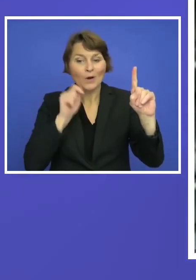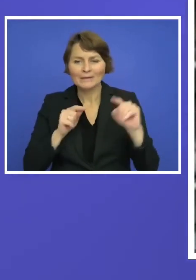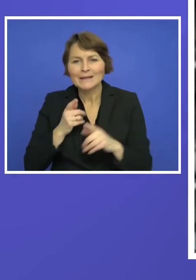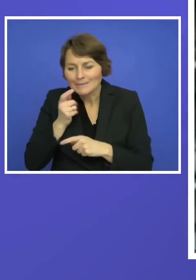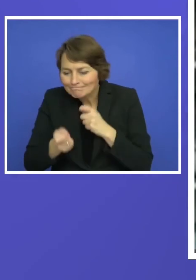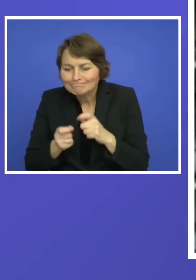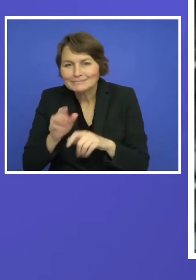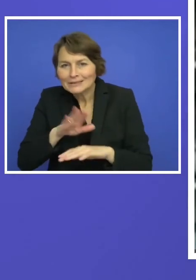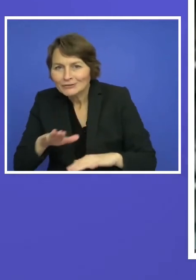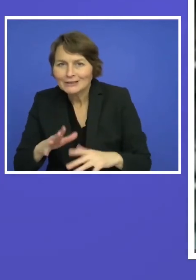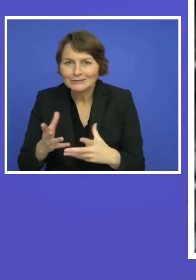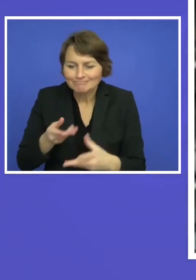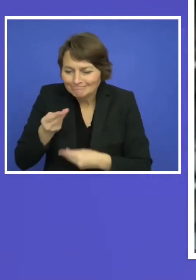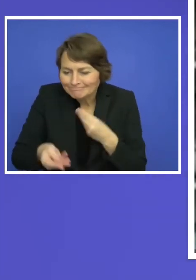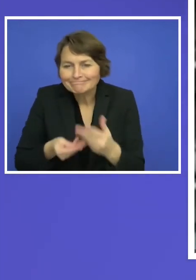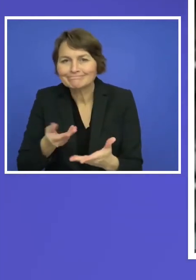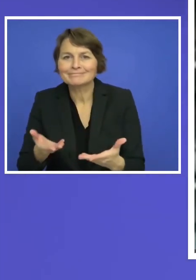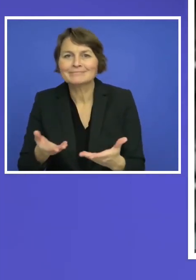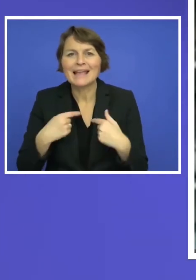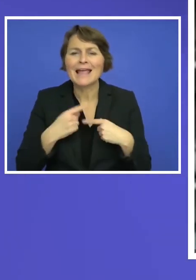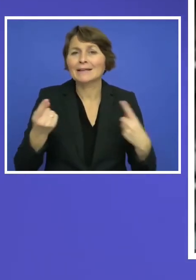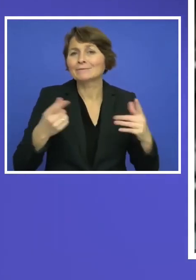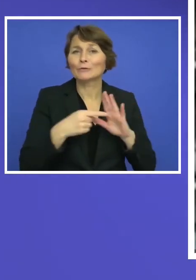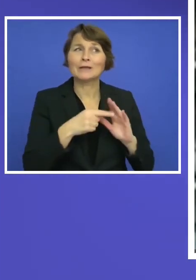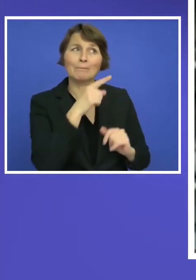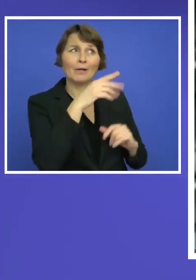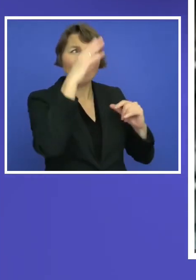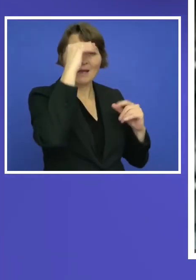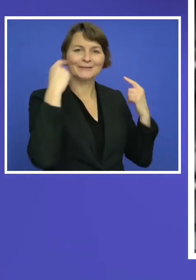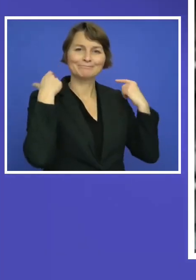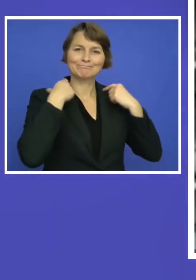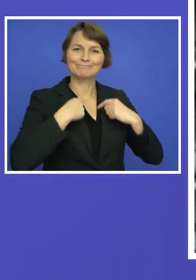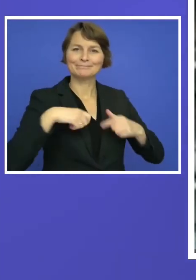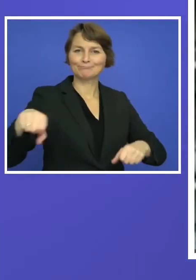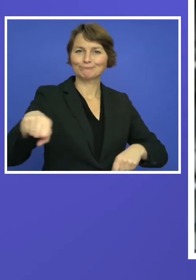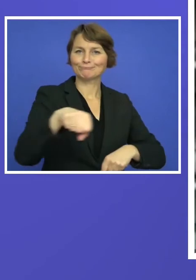and the woman who irons the shirts so that he looks nice in the board meeting.